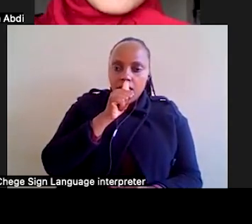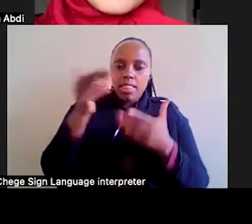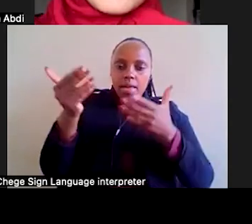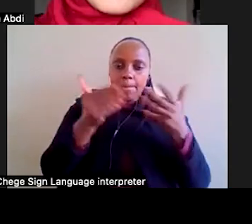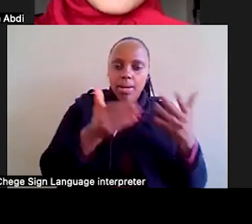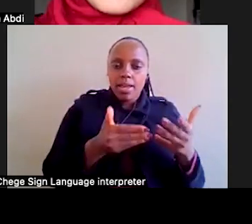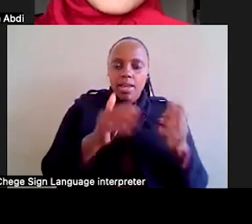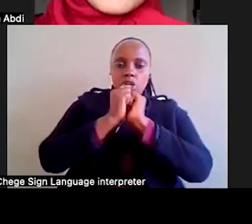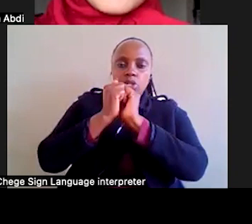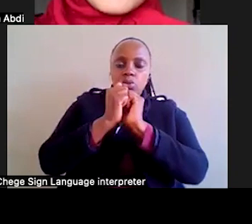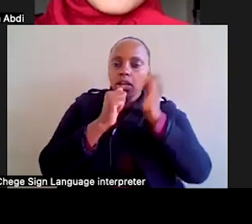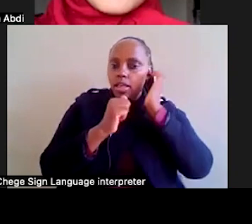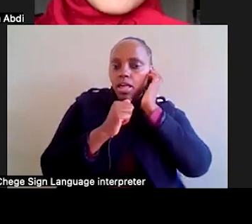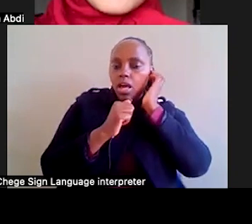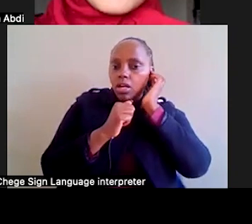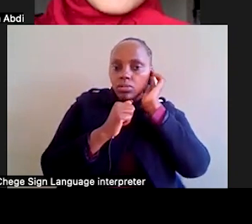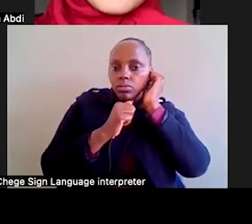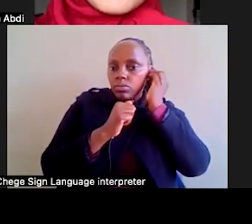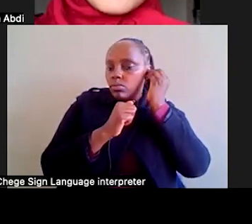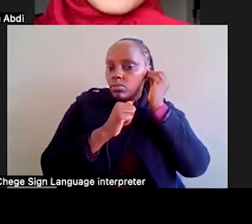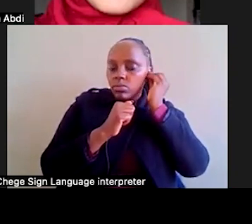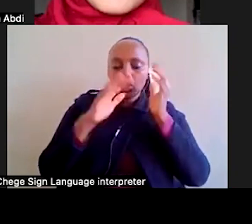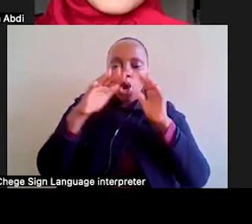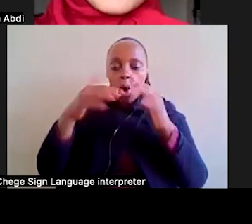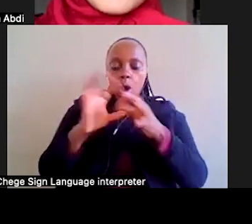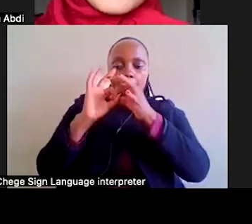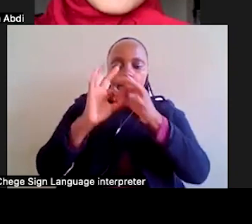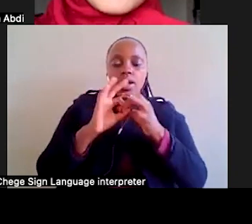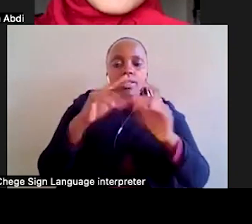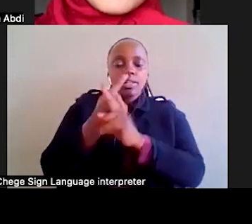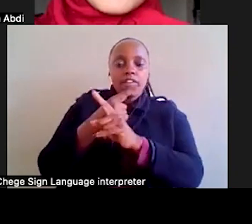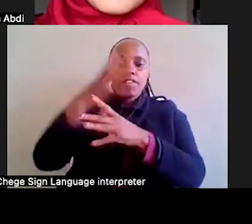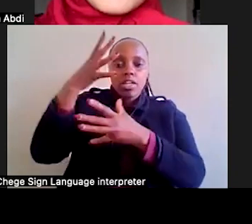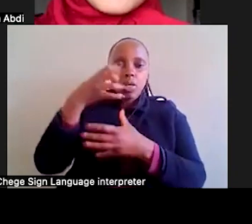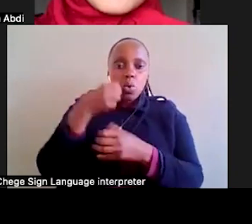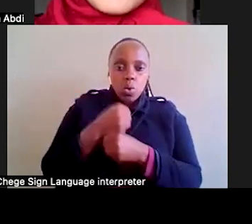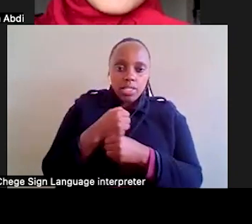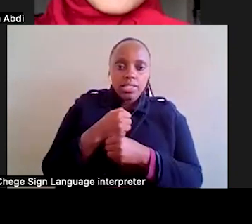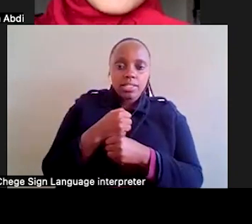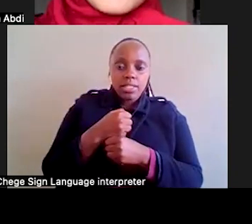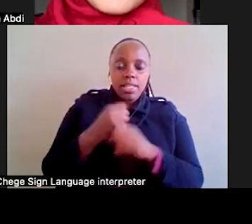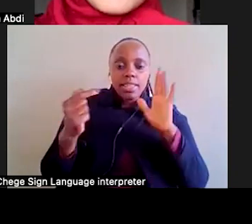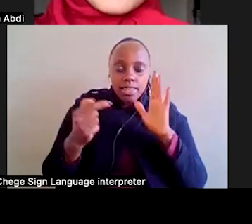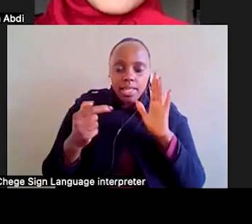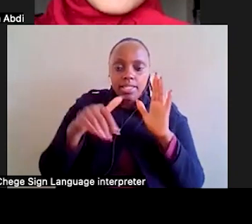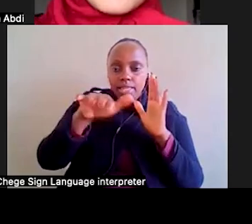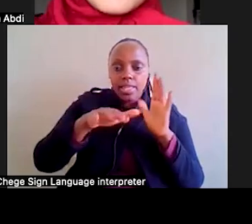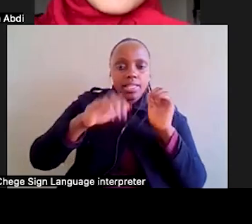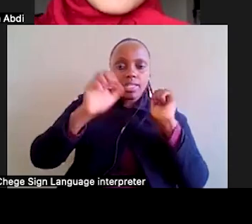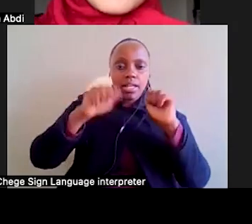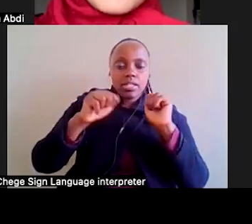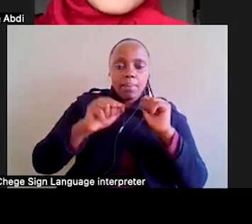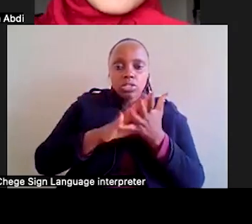brings together or harmonizes different stakeholders, and that in this space they're able